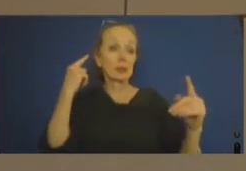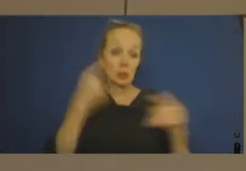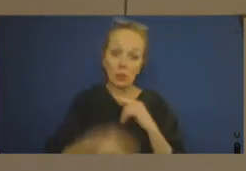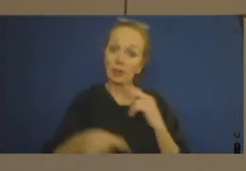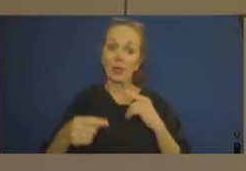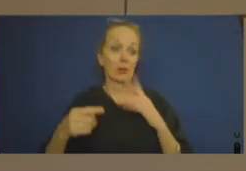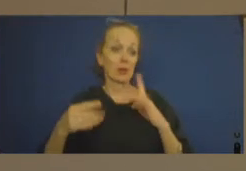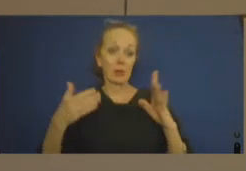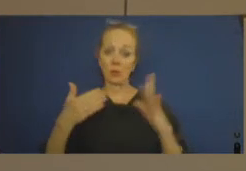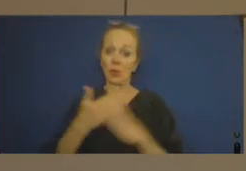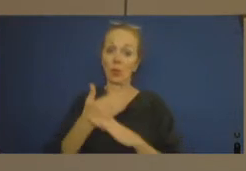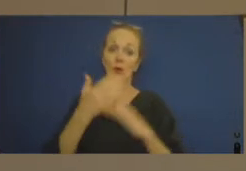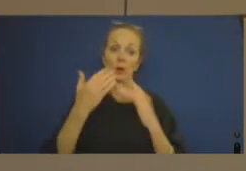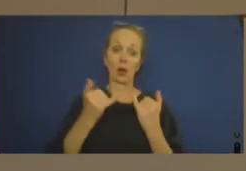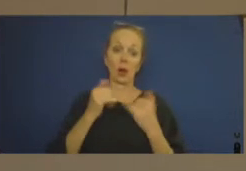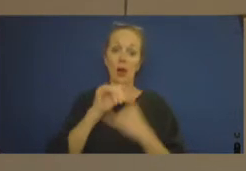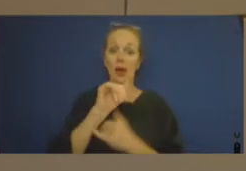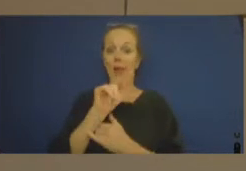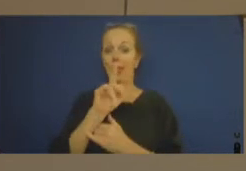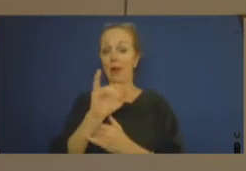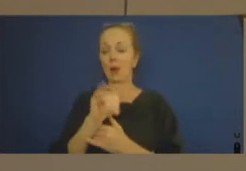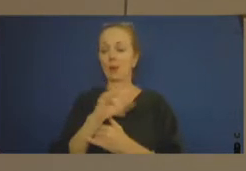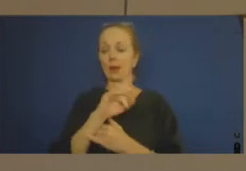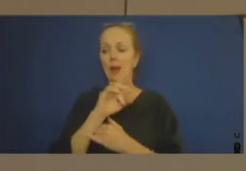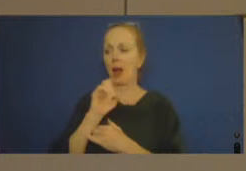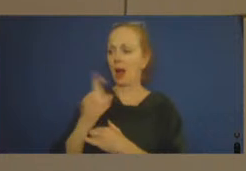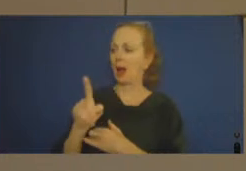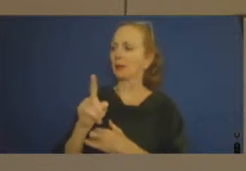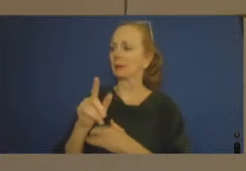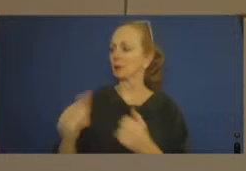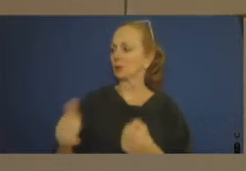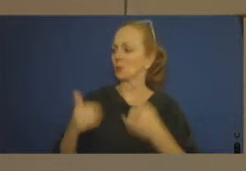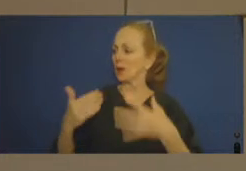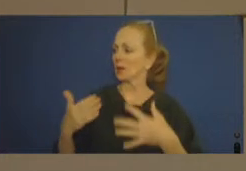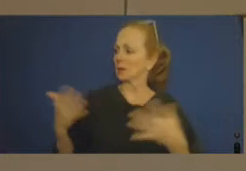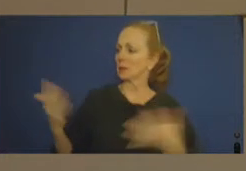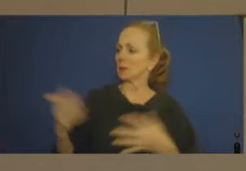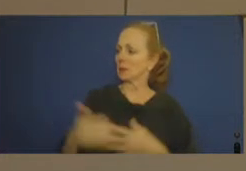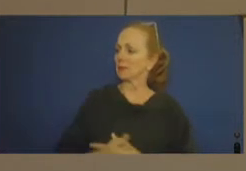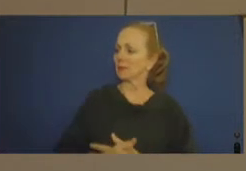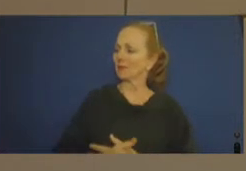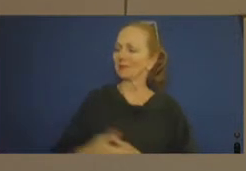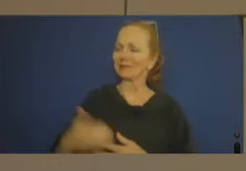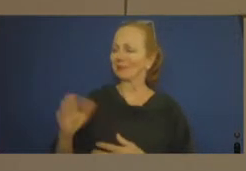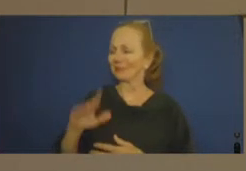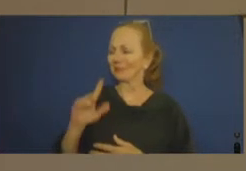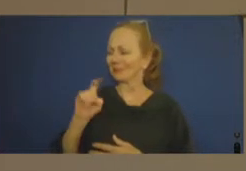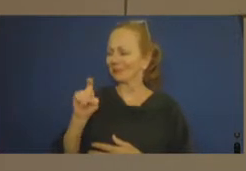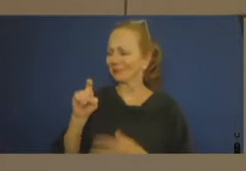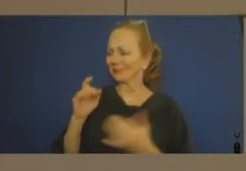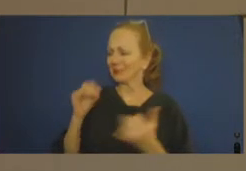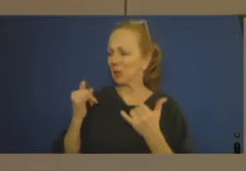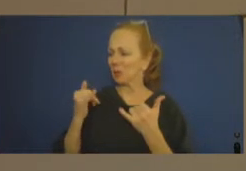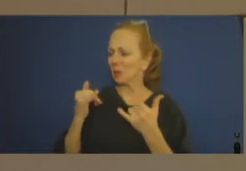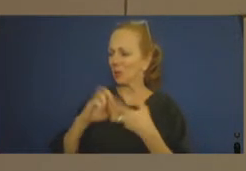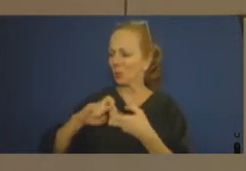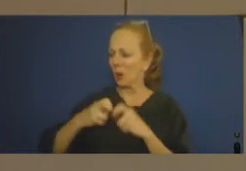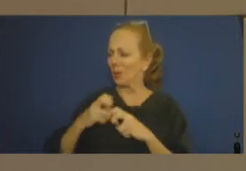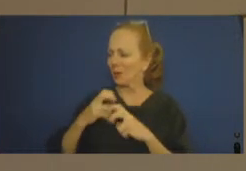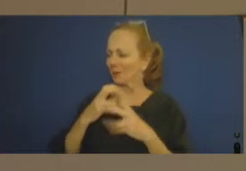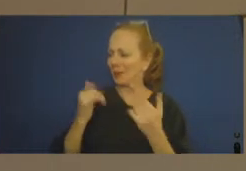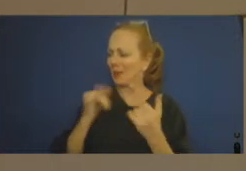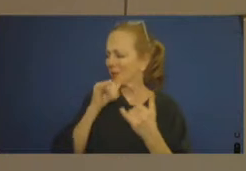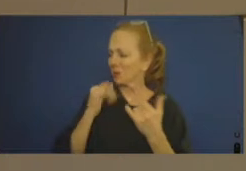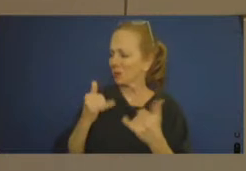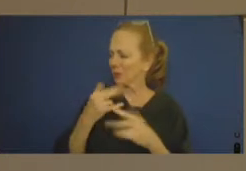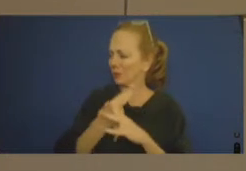I guess we can ask a resident, you know, what the problem is if they're not currently using that. I